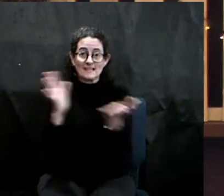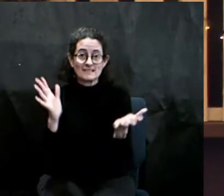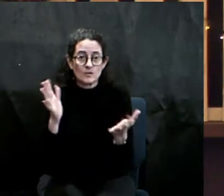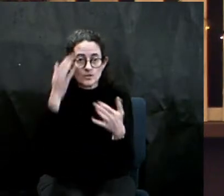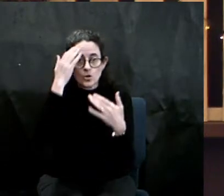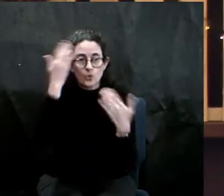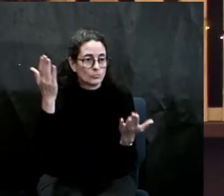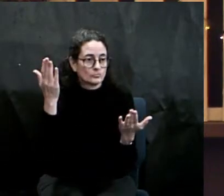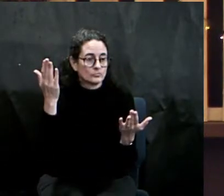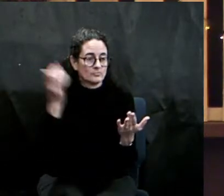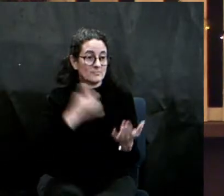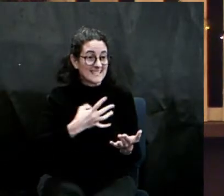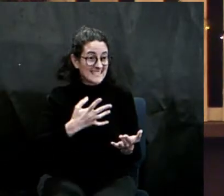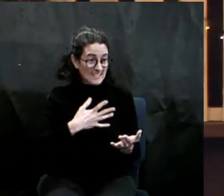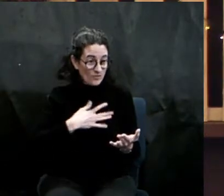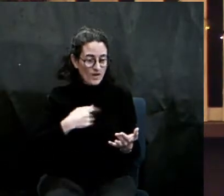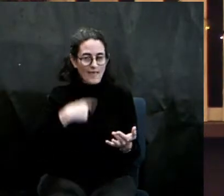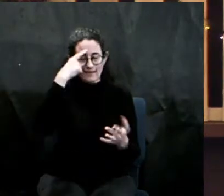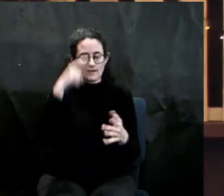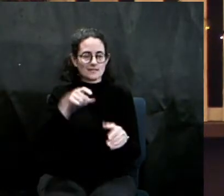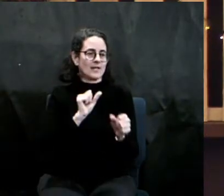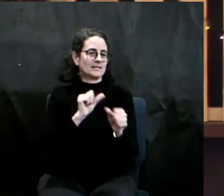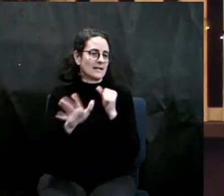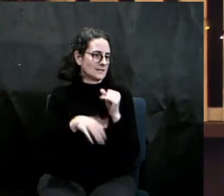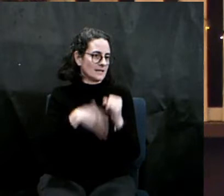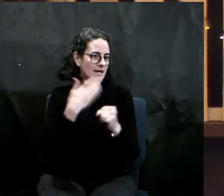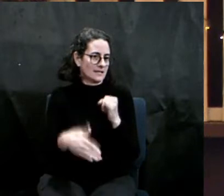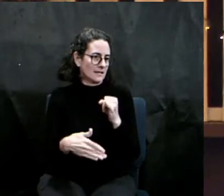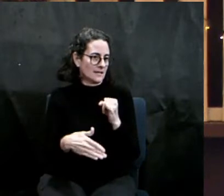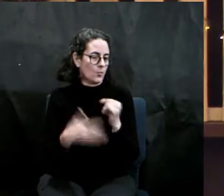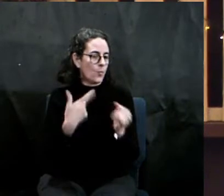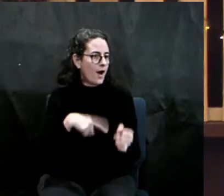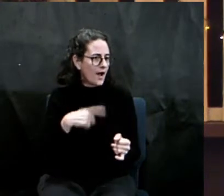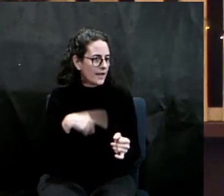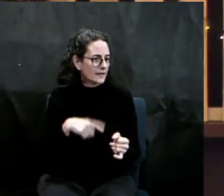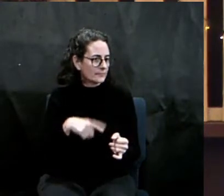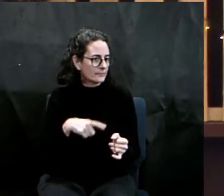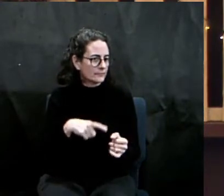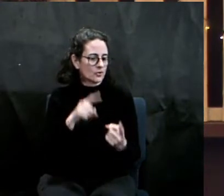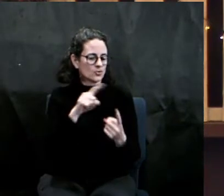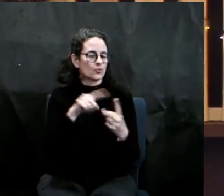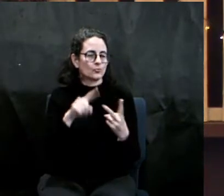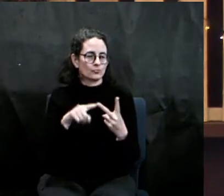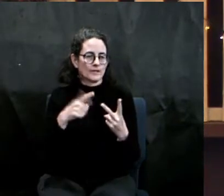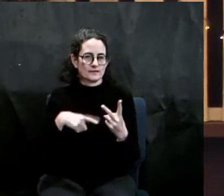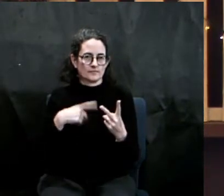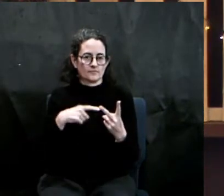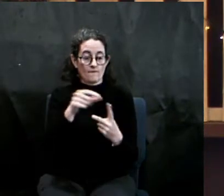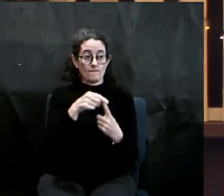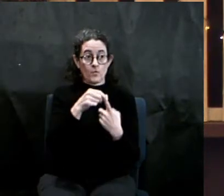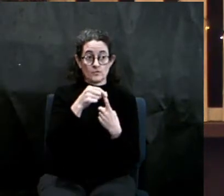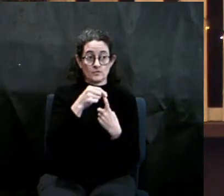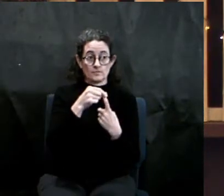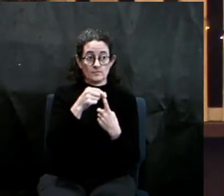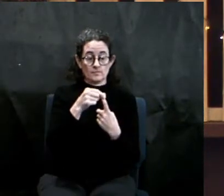ending to the book of Acts. Let me give you 2 reasons why I think that. First, because the book of Acts